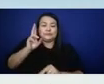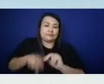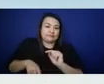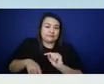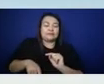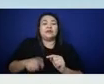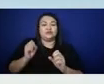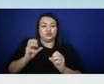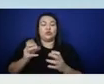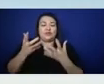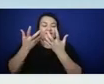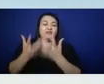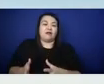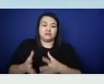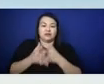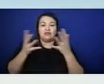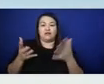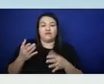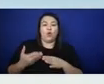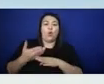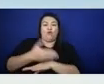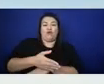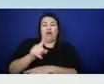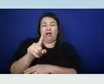try to, go into one of our mom and pop,